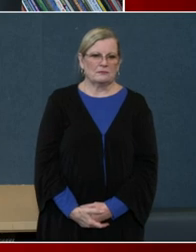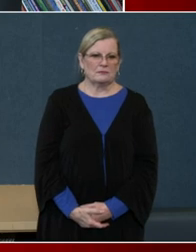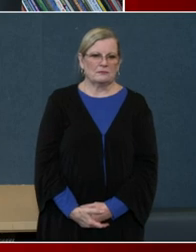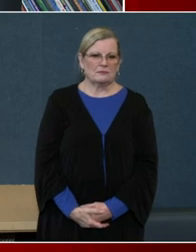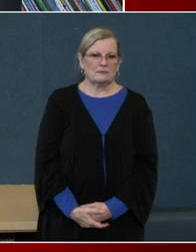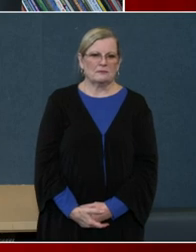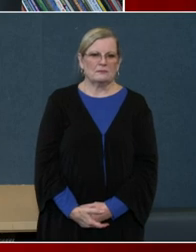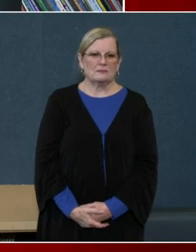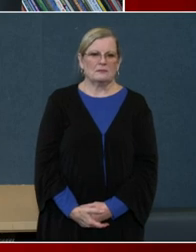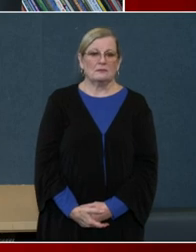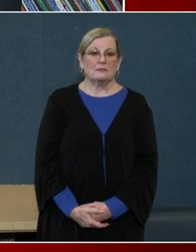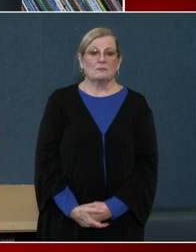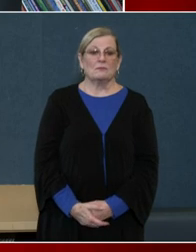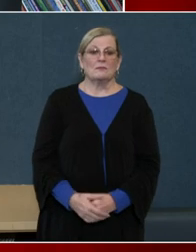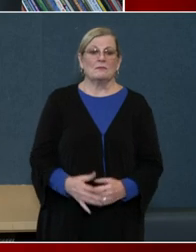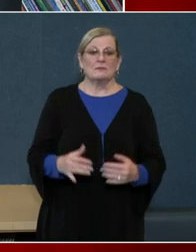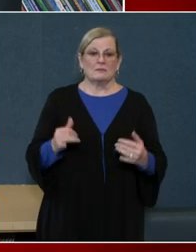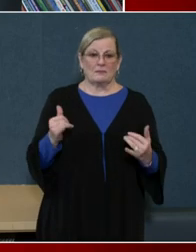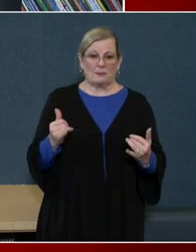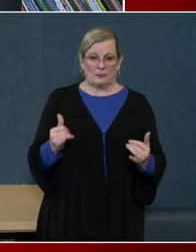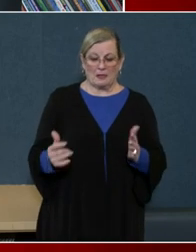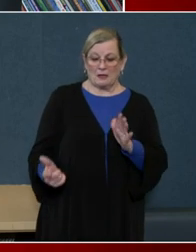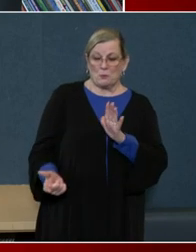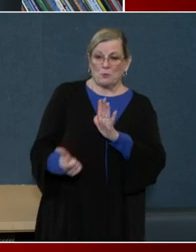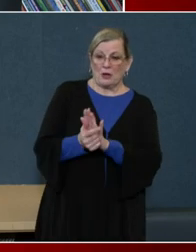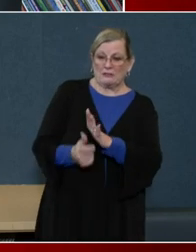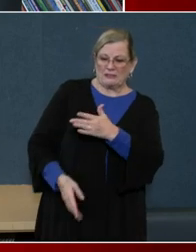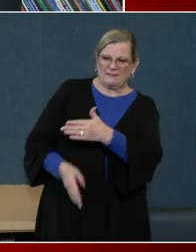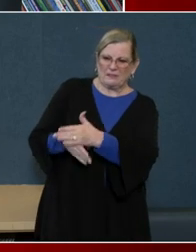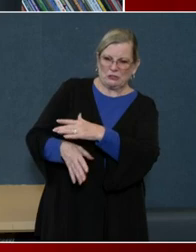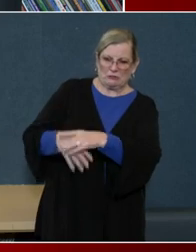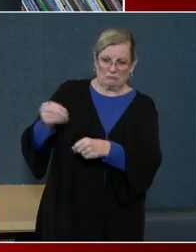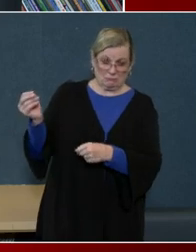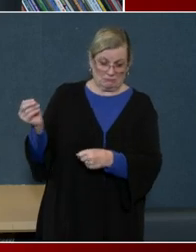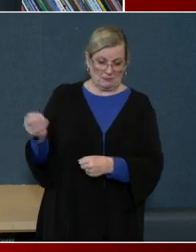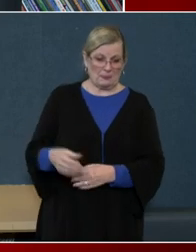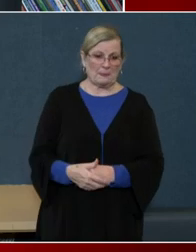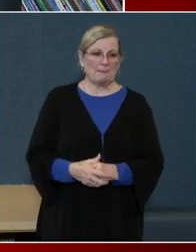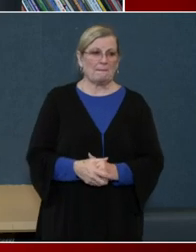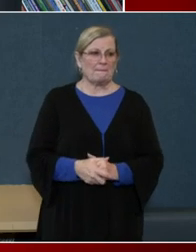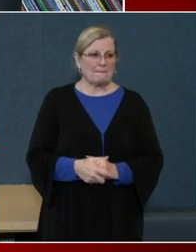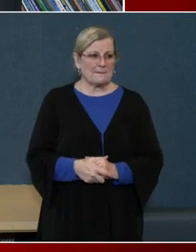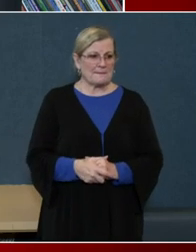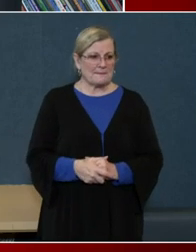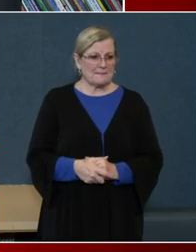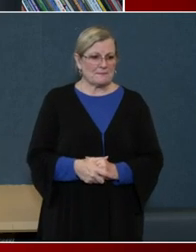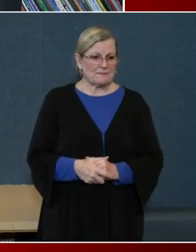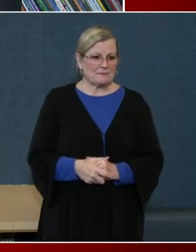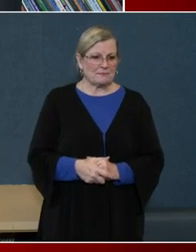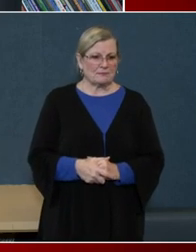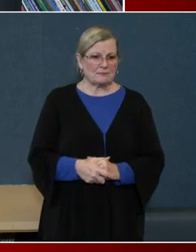prohibiting evictions in amounts under $600, and also addressing